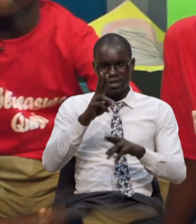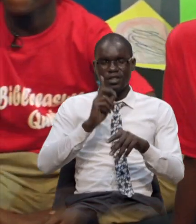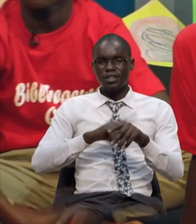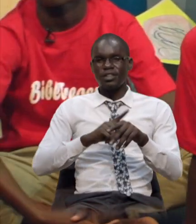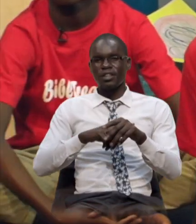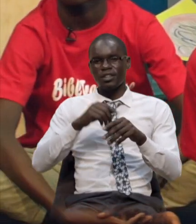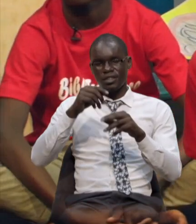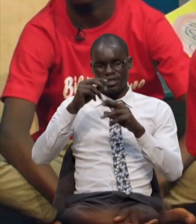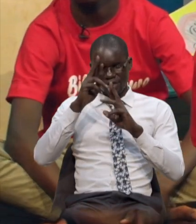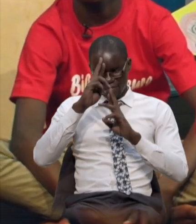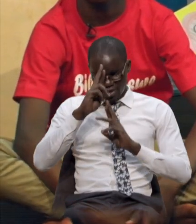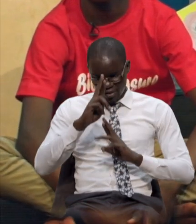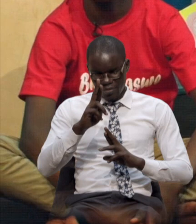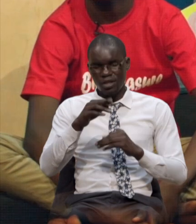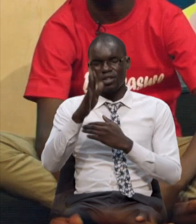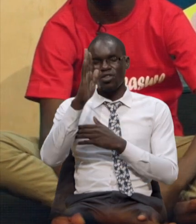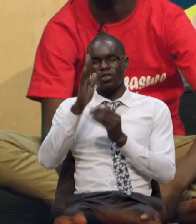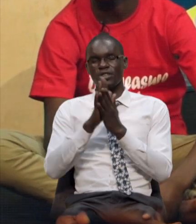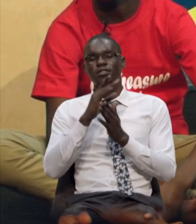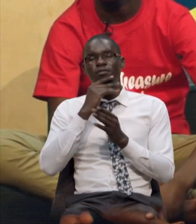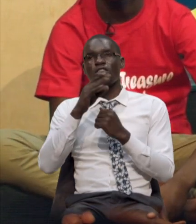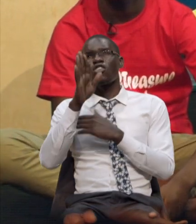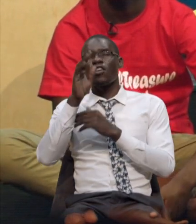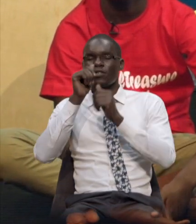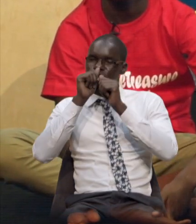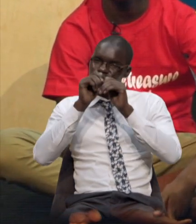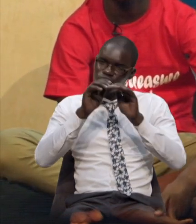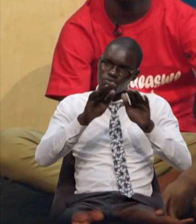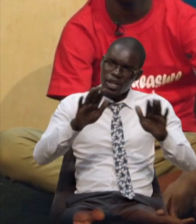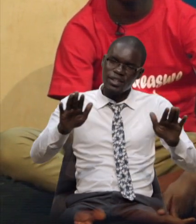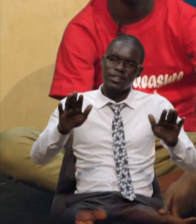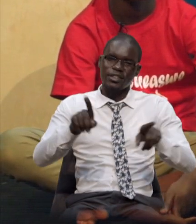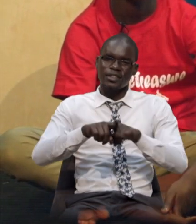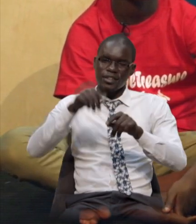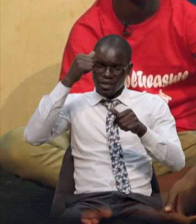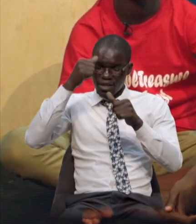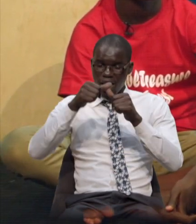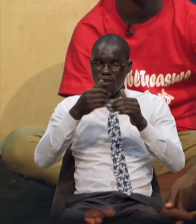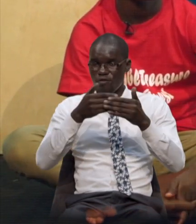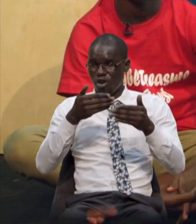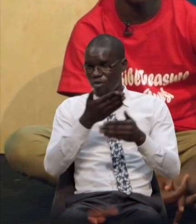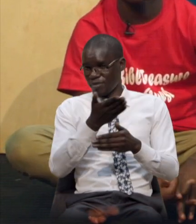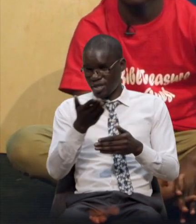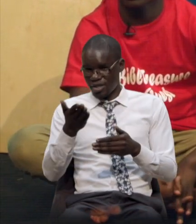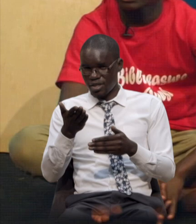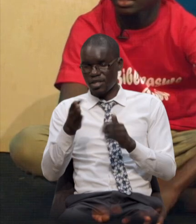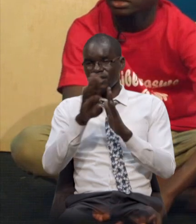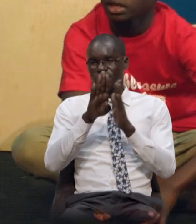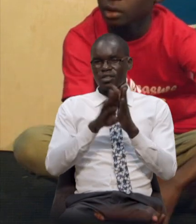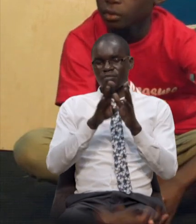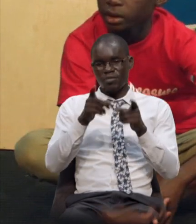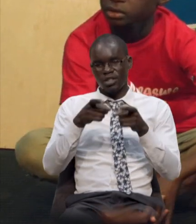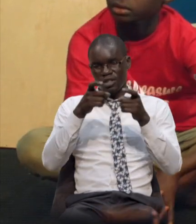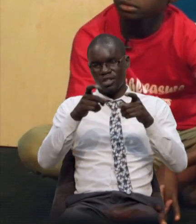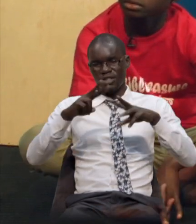respect God and man, God will always bless us. And always remember, from here at Bible